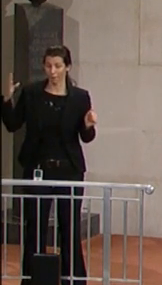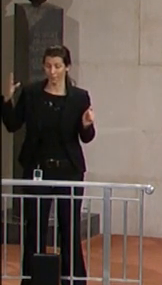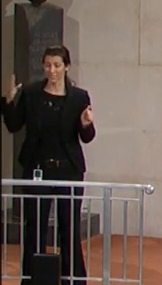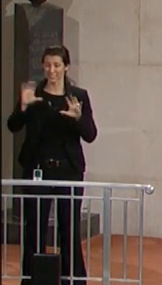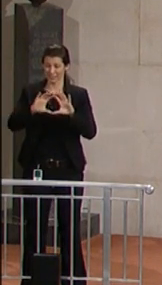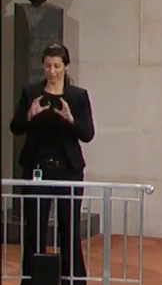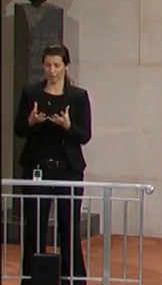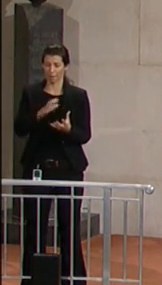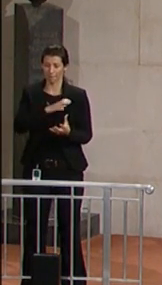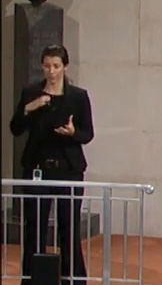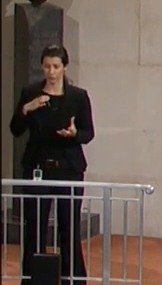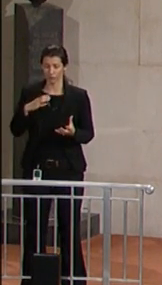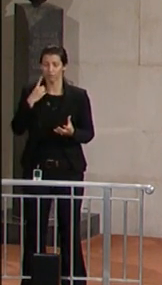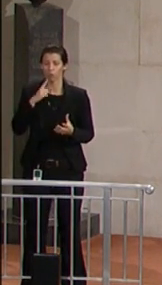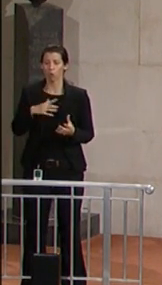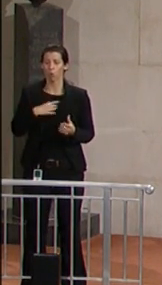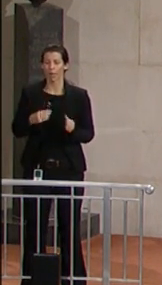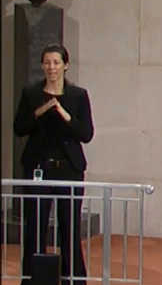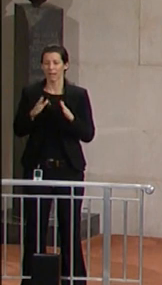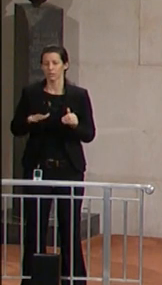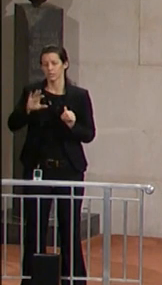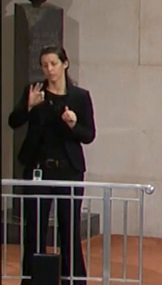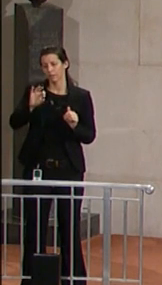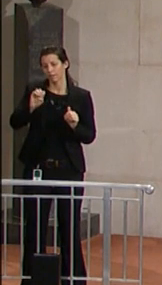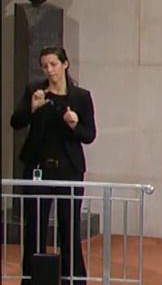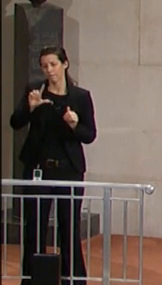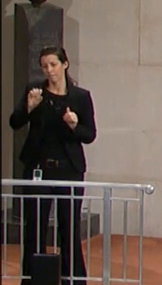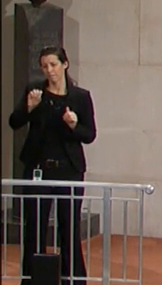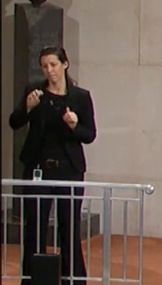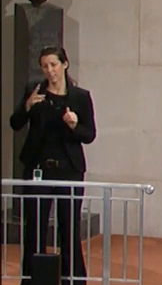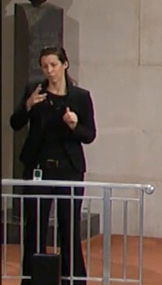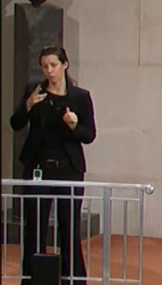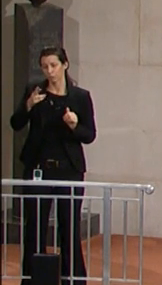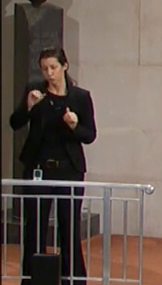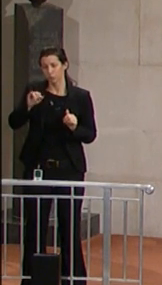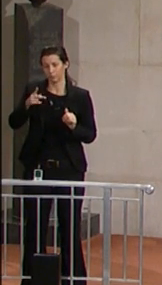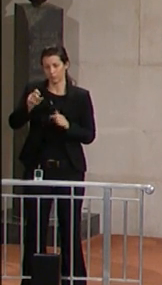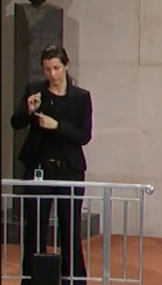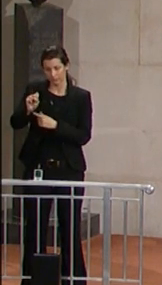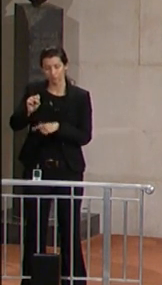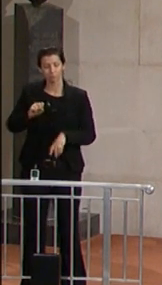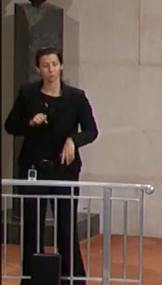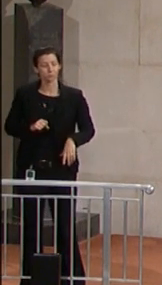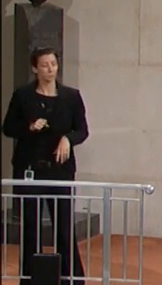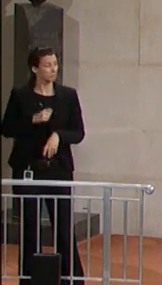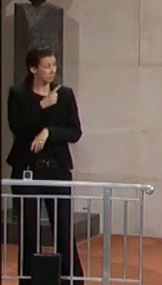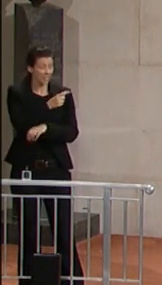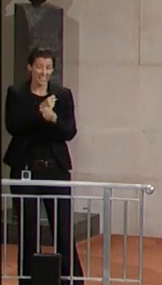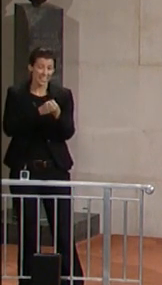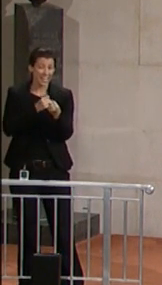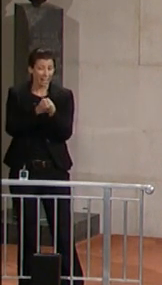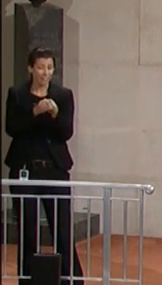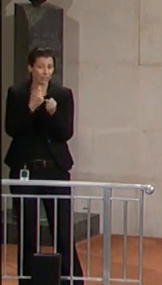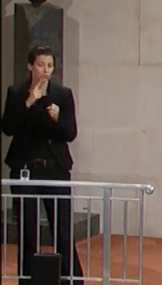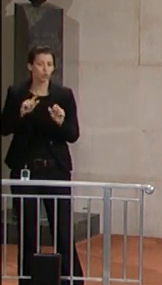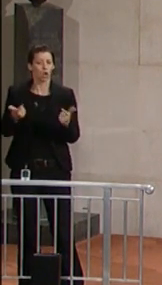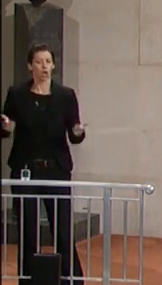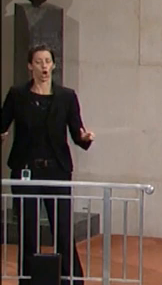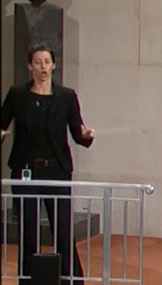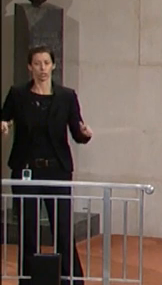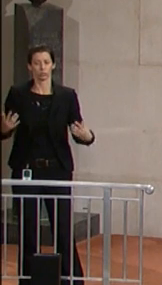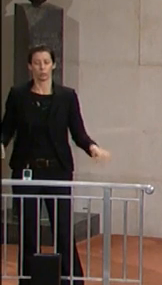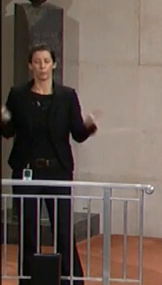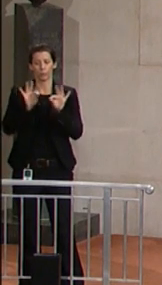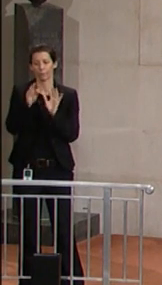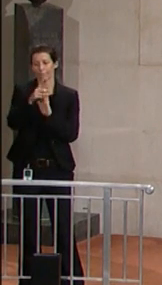on White House Fellowships. Now, Shannon has made his name advocating the large policy issues that affect so